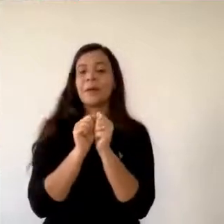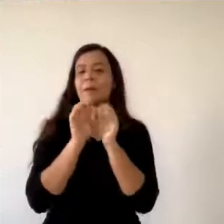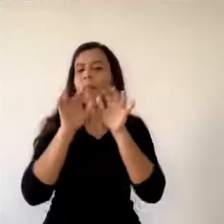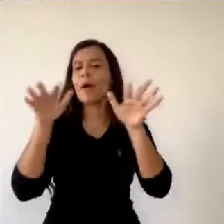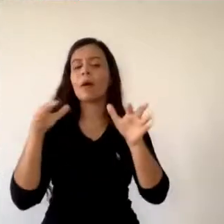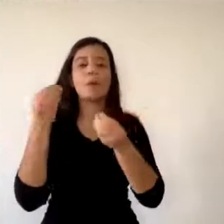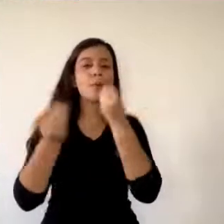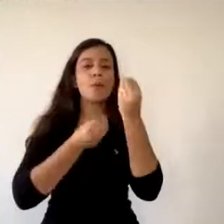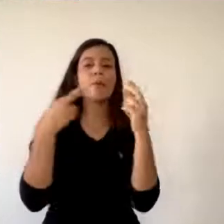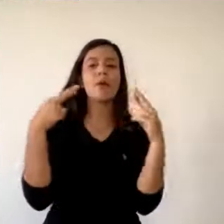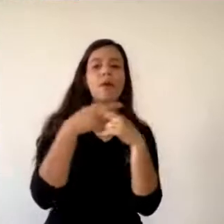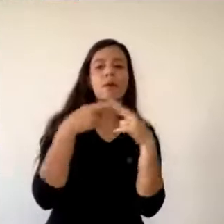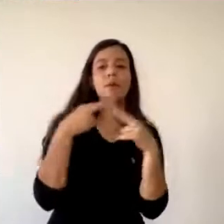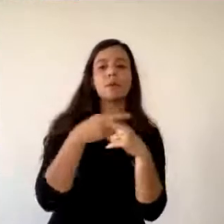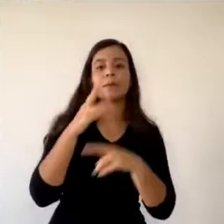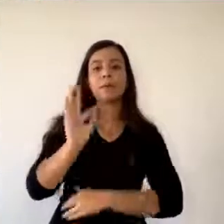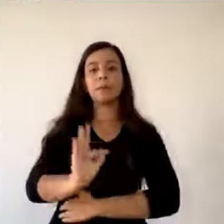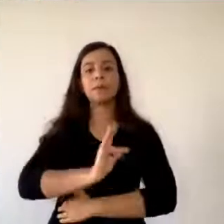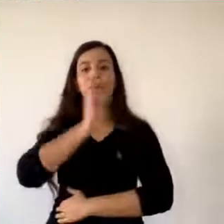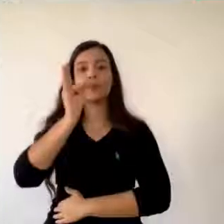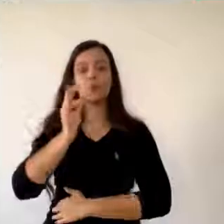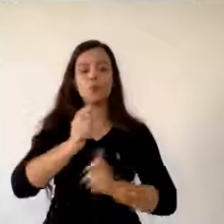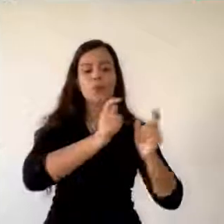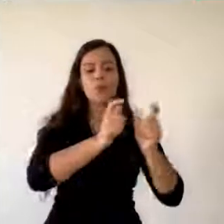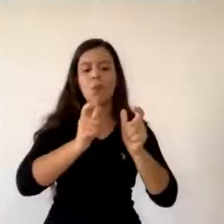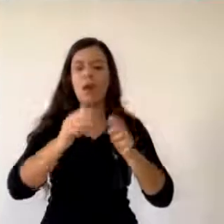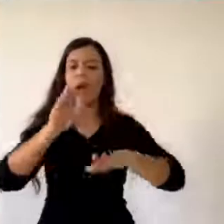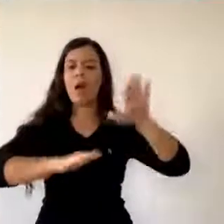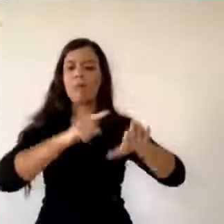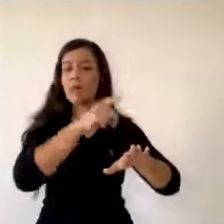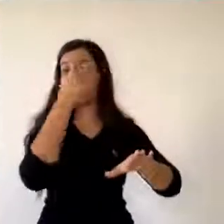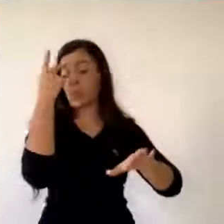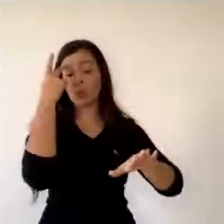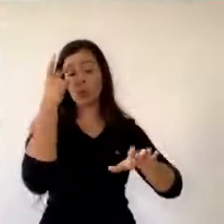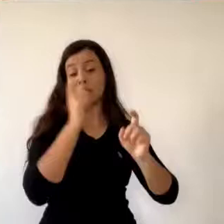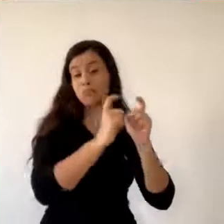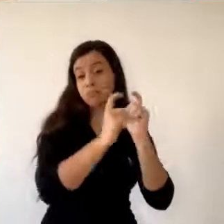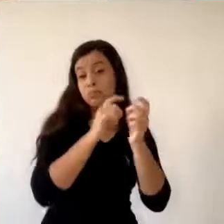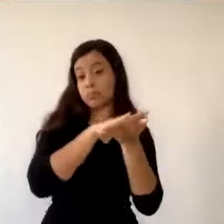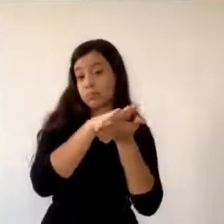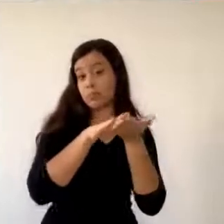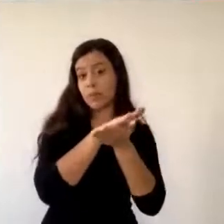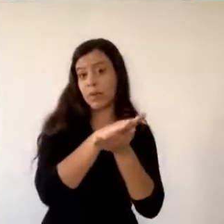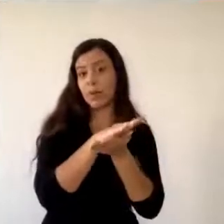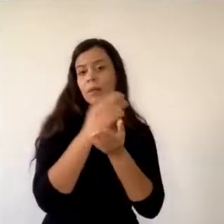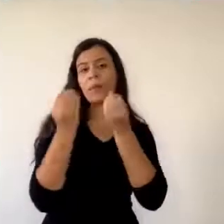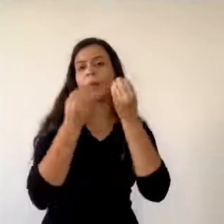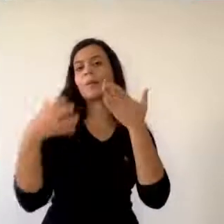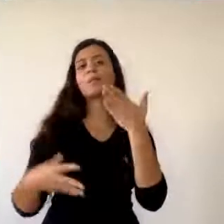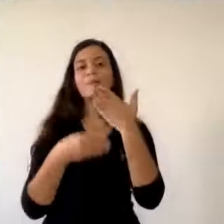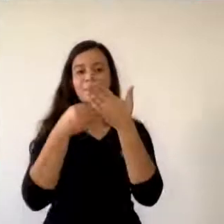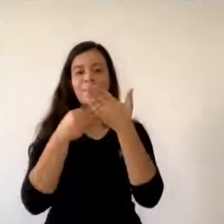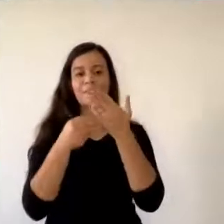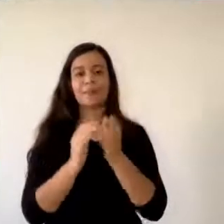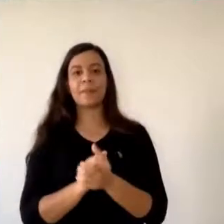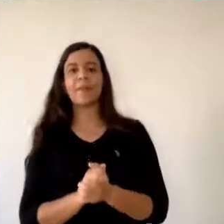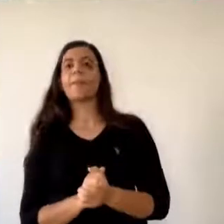have people engage with this theme in places where this theme might not be addressed.